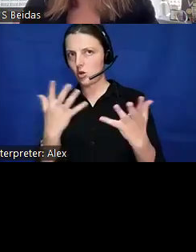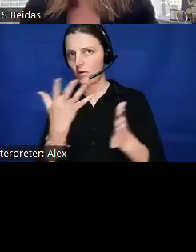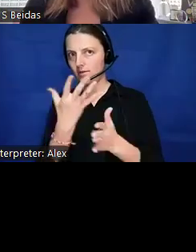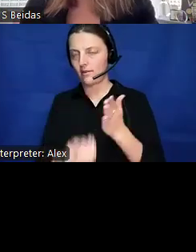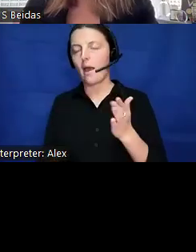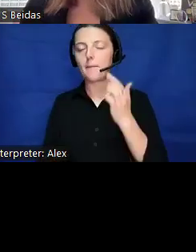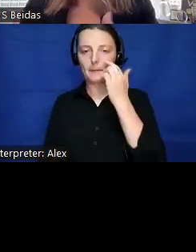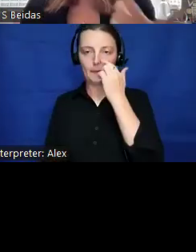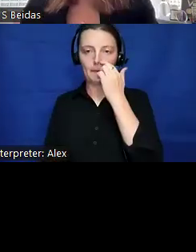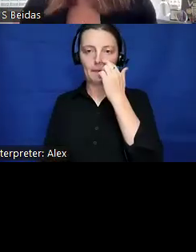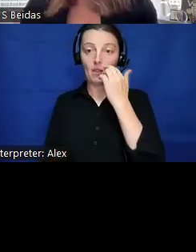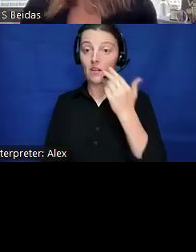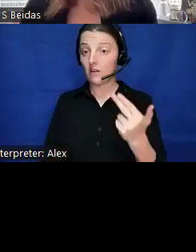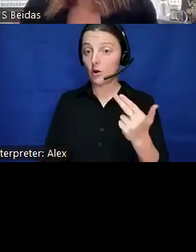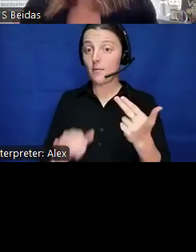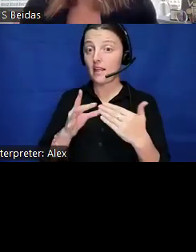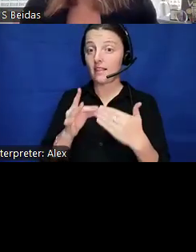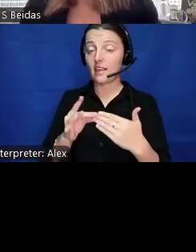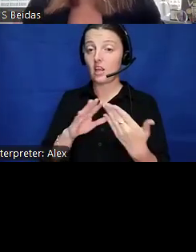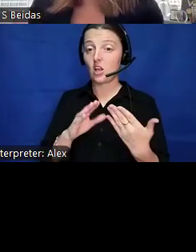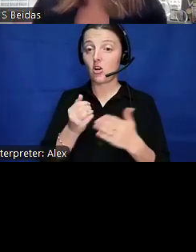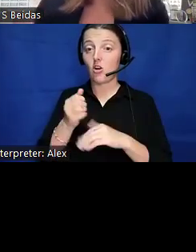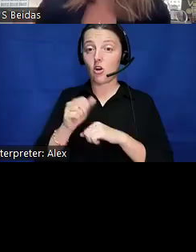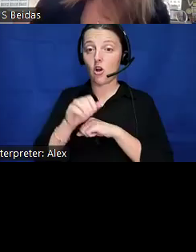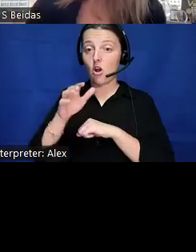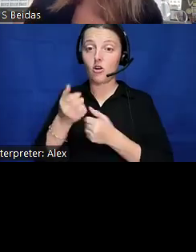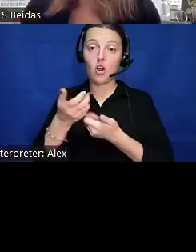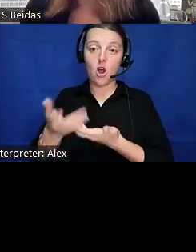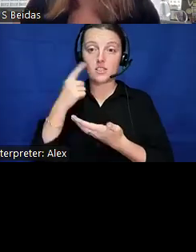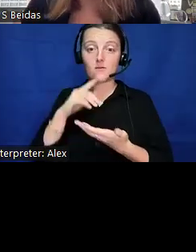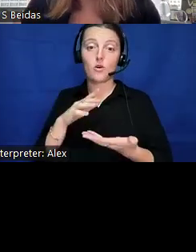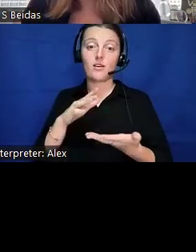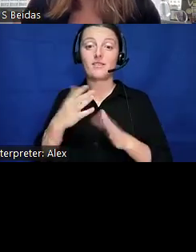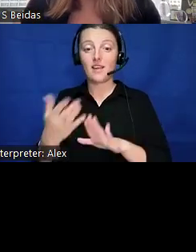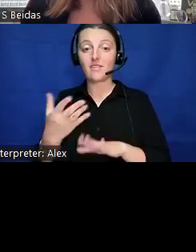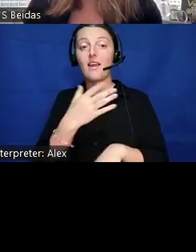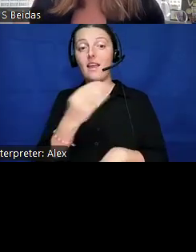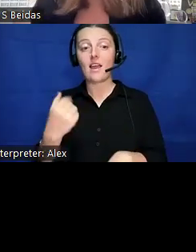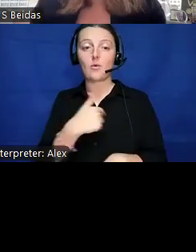Firearms the leading cause of death, and we have an evidence-based program that's not being used.